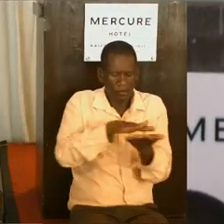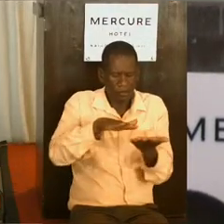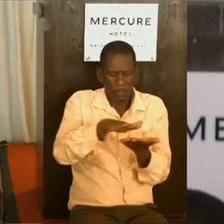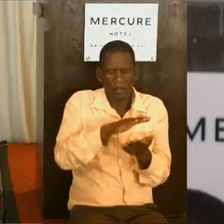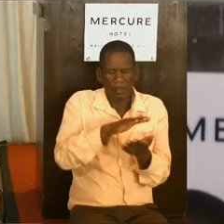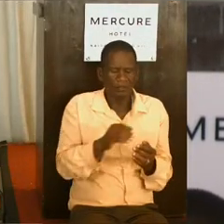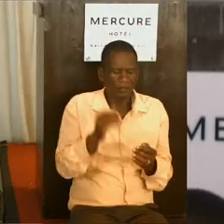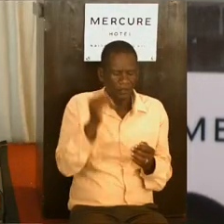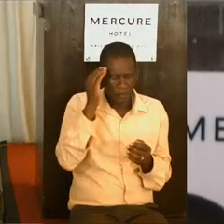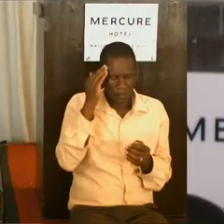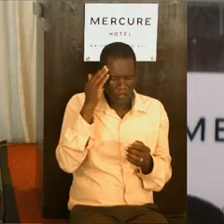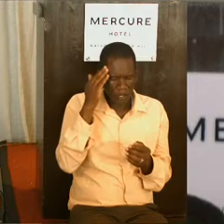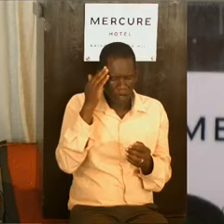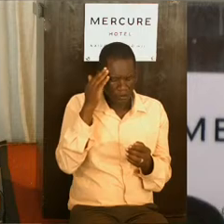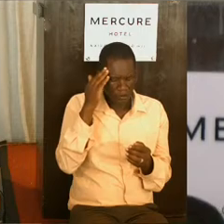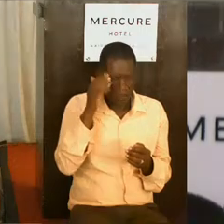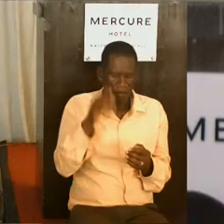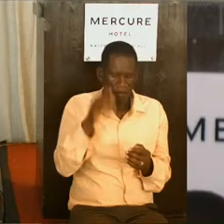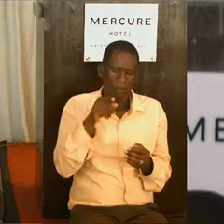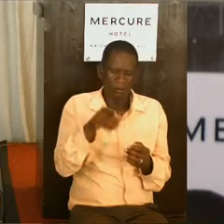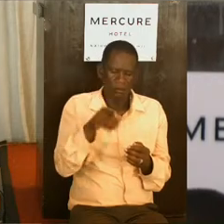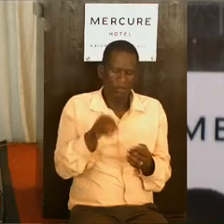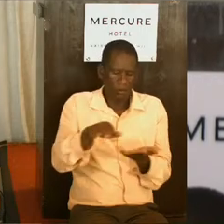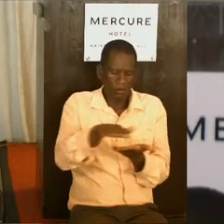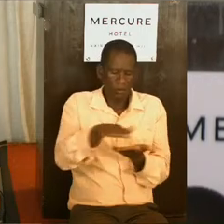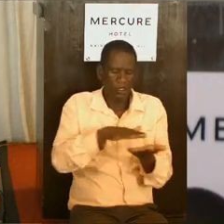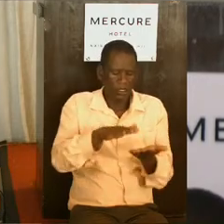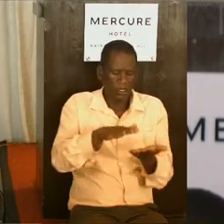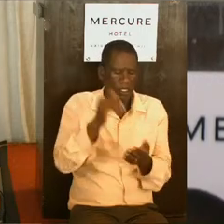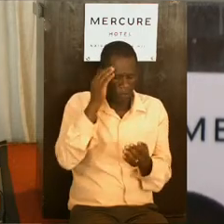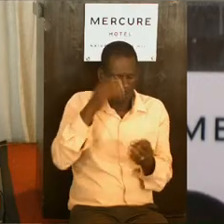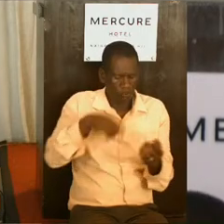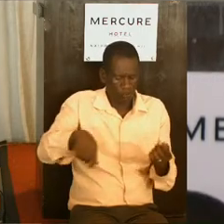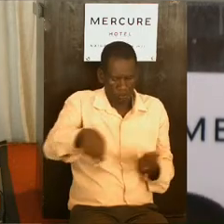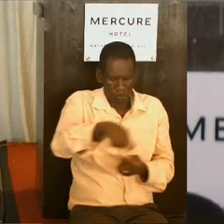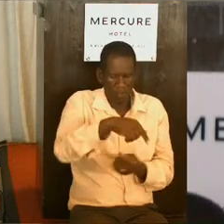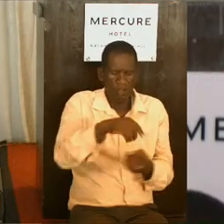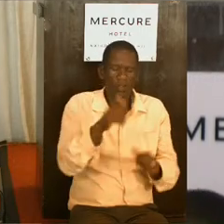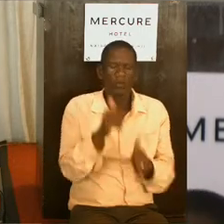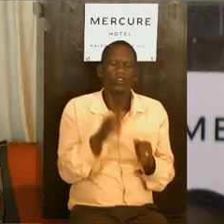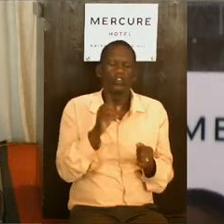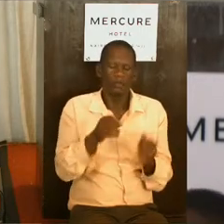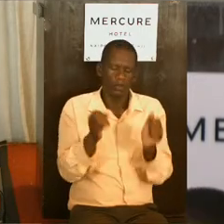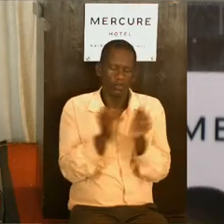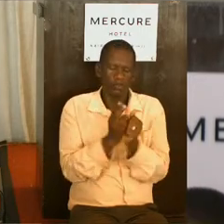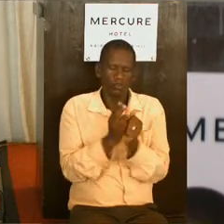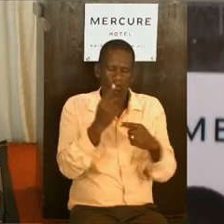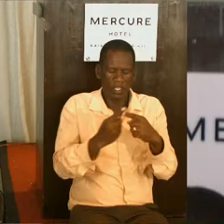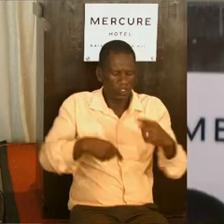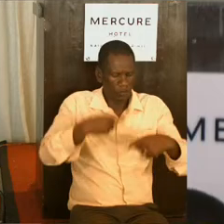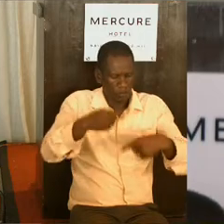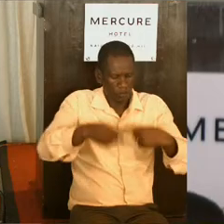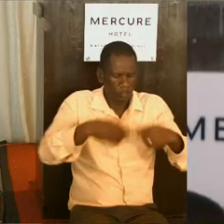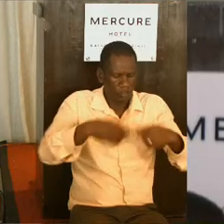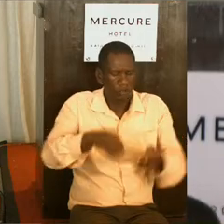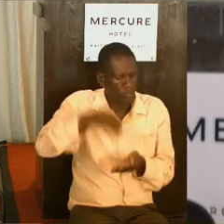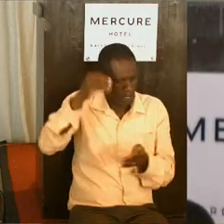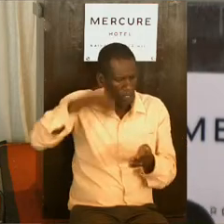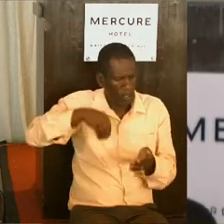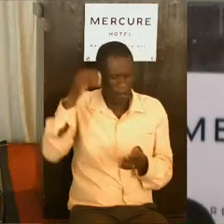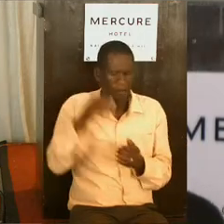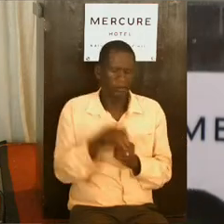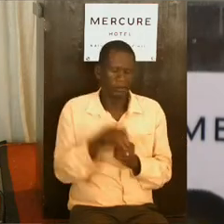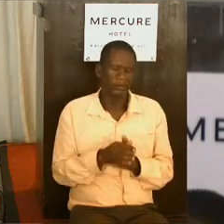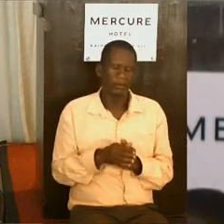stage should be the basic education cycle which should be at least 12 years of continuous learning